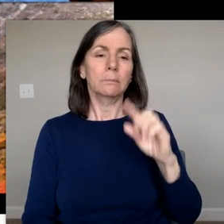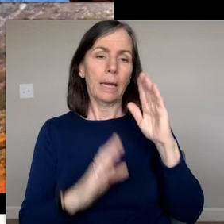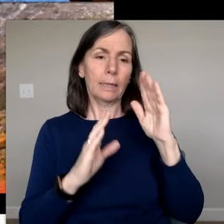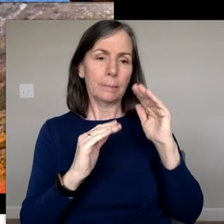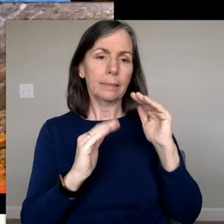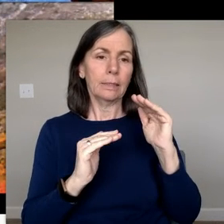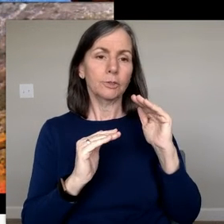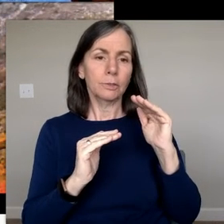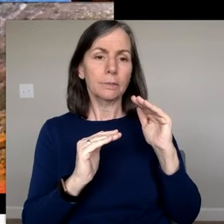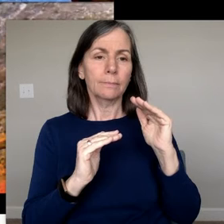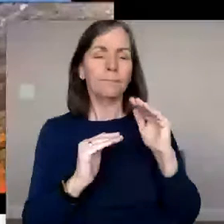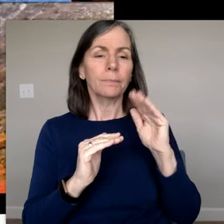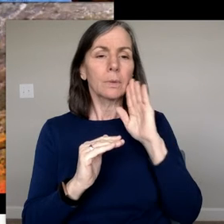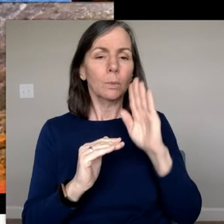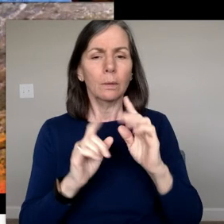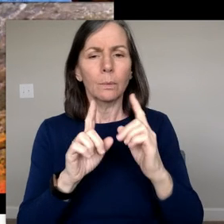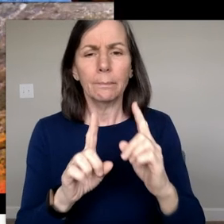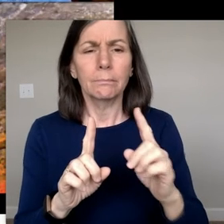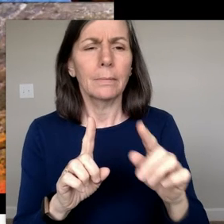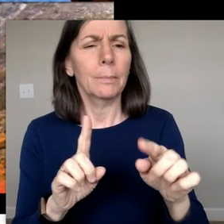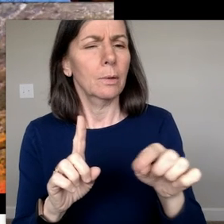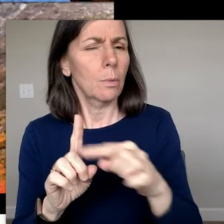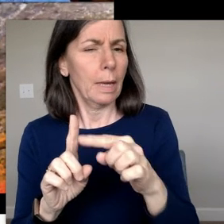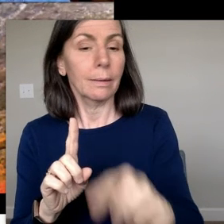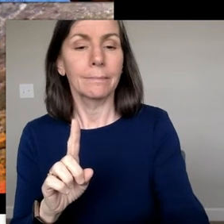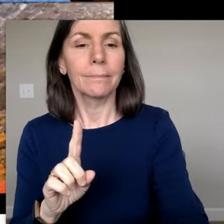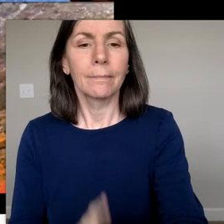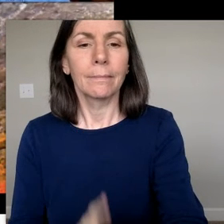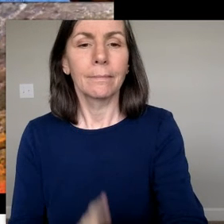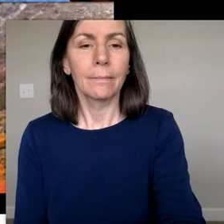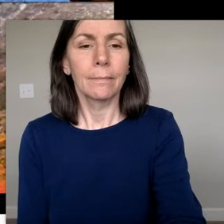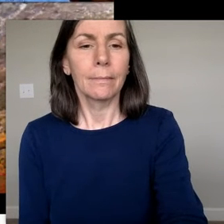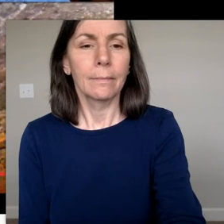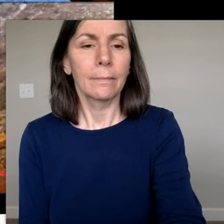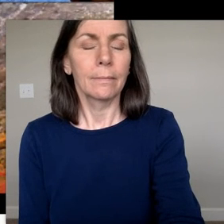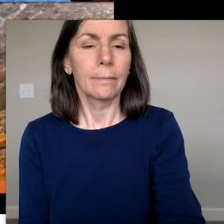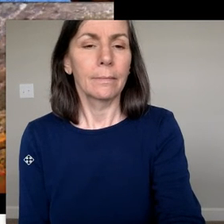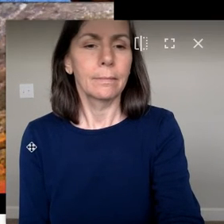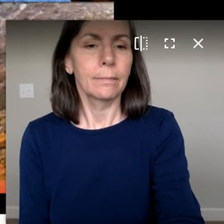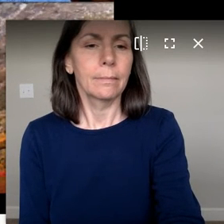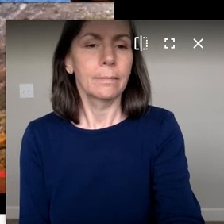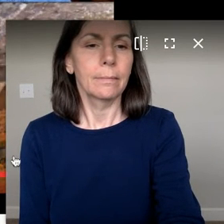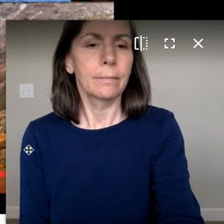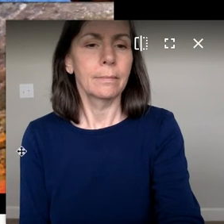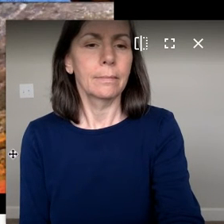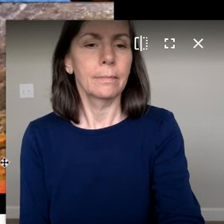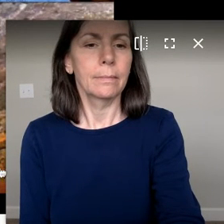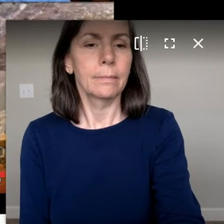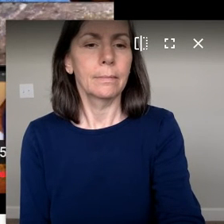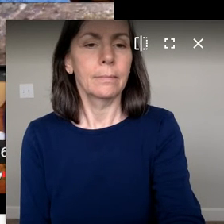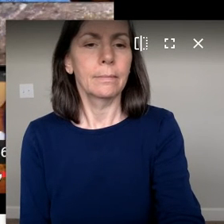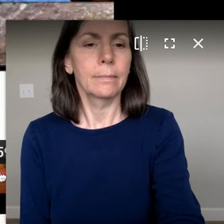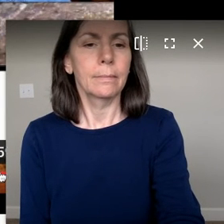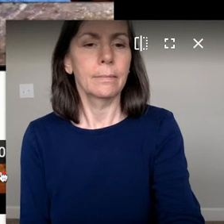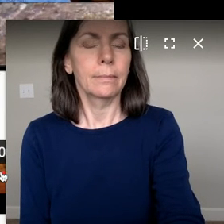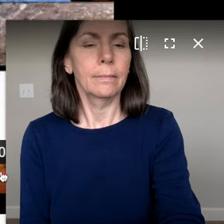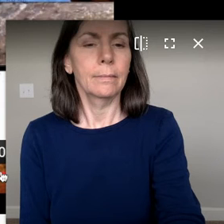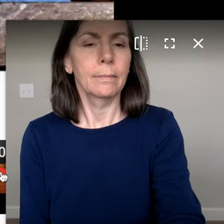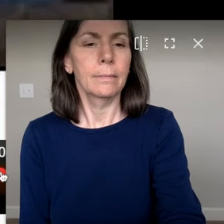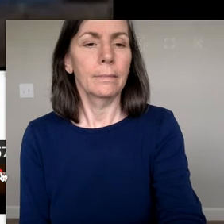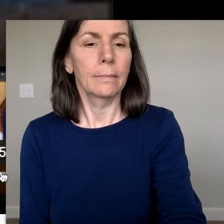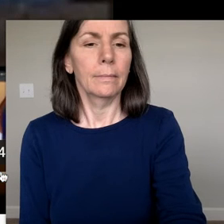ready. And then at the bottom where it says end of Thursday, which means this is the last thing you need to do